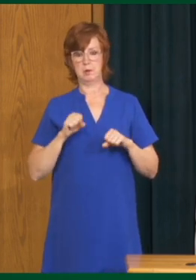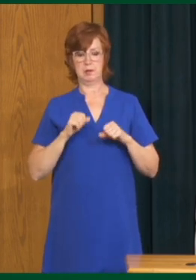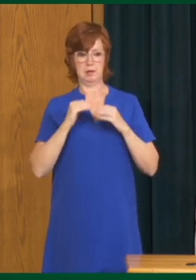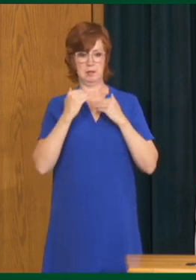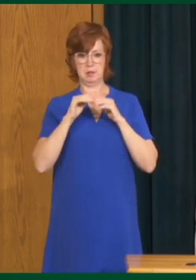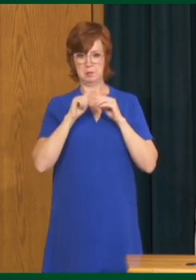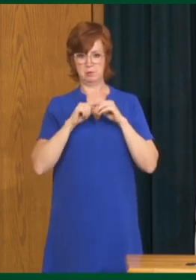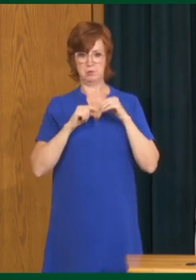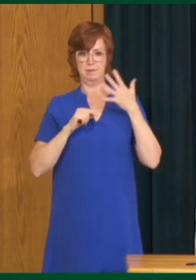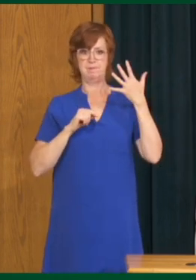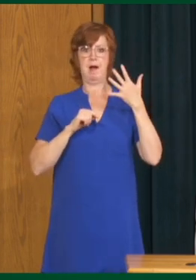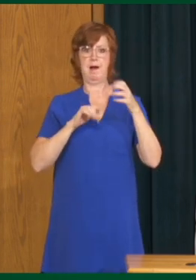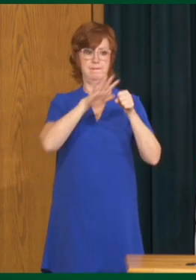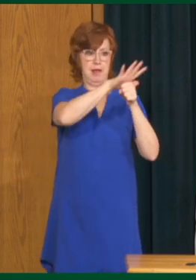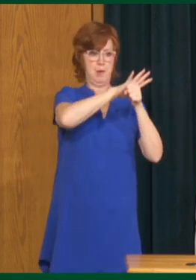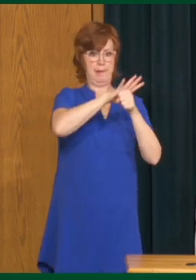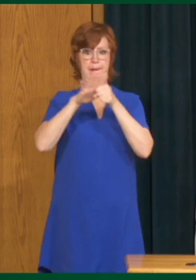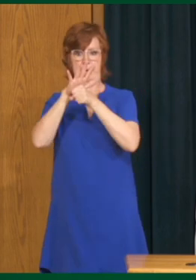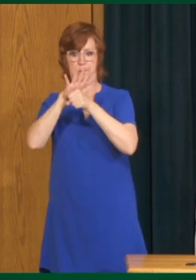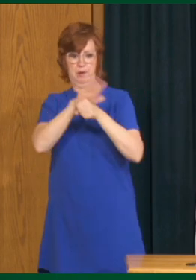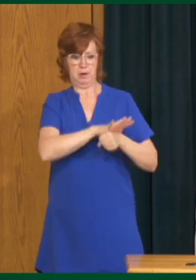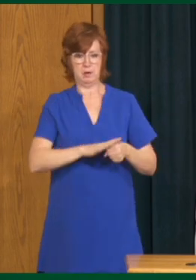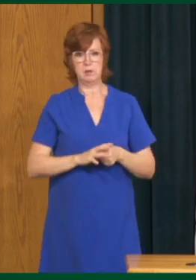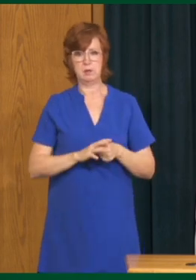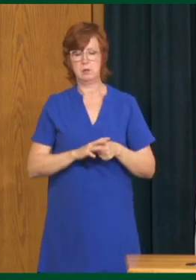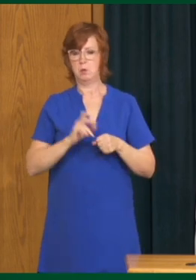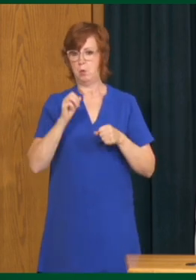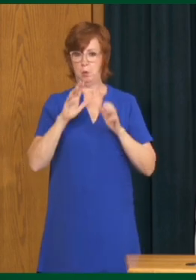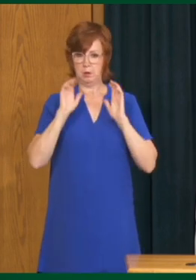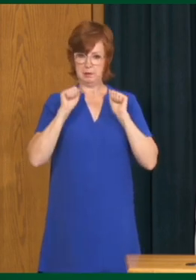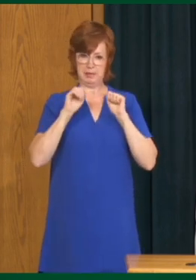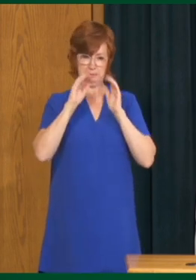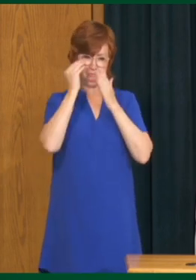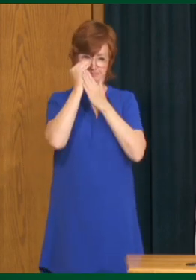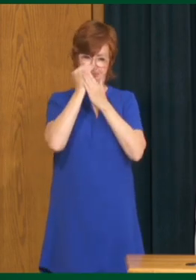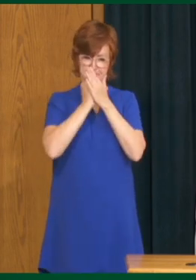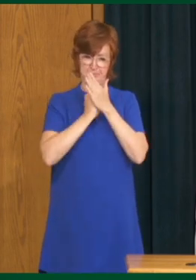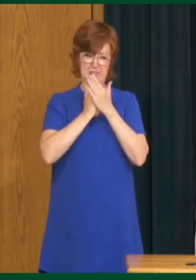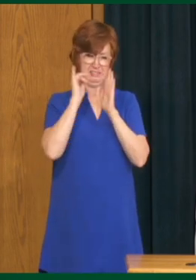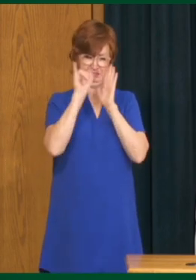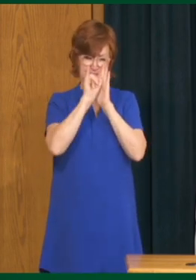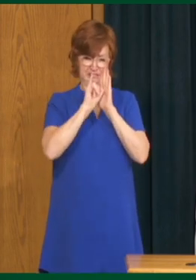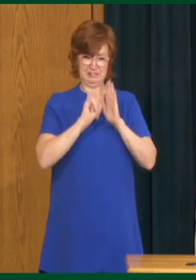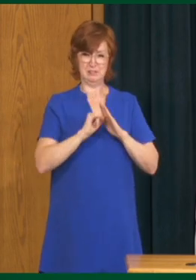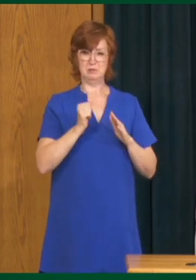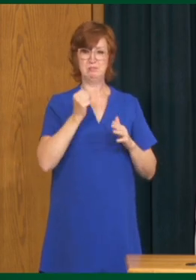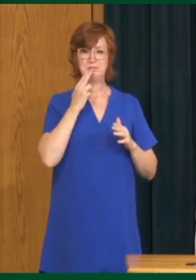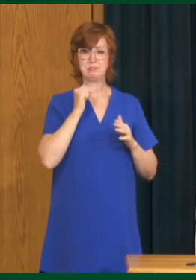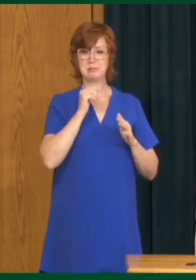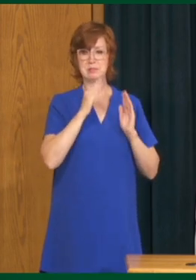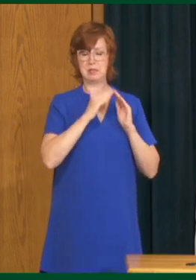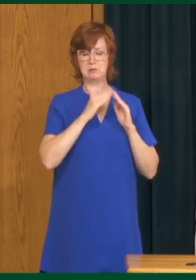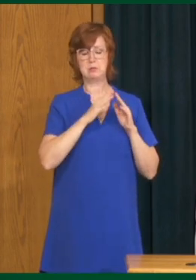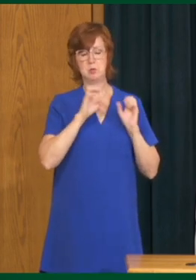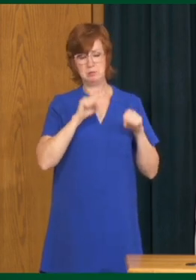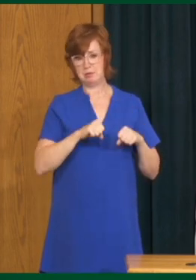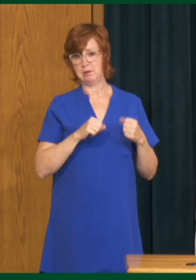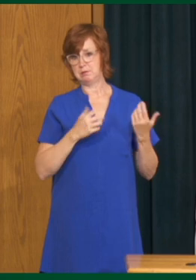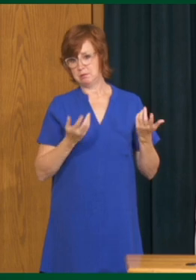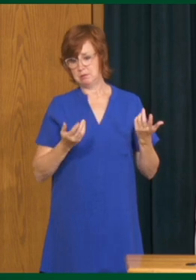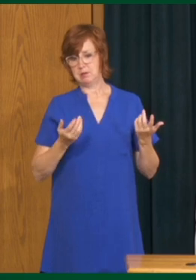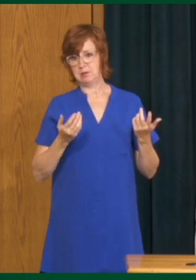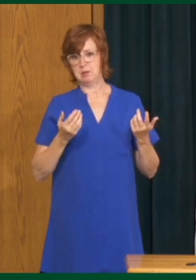can go smaller. At this point, we thought this level of detail may be useful, but we'll have to see. At the end of the day, we need